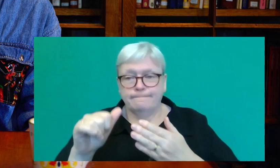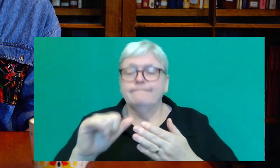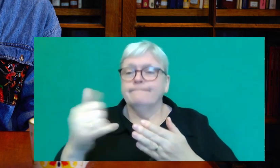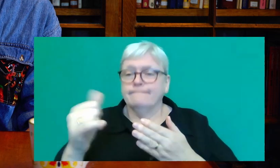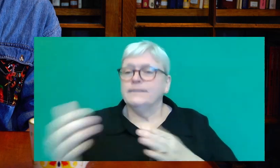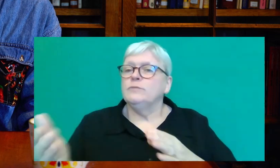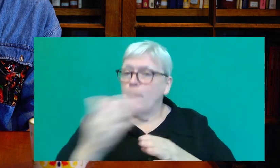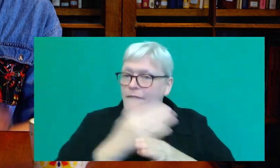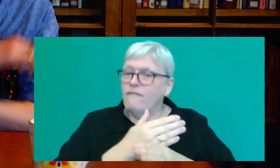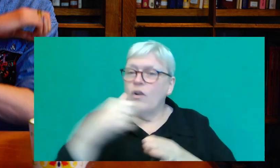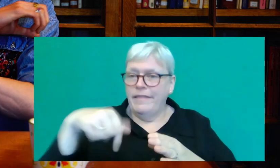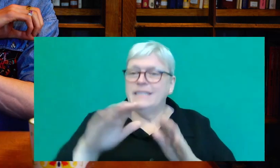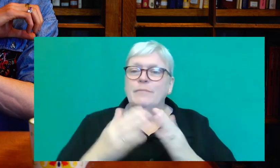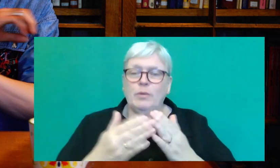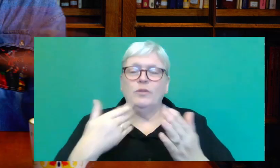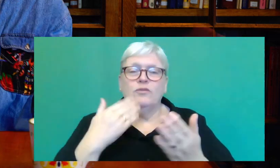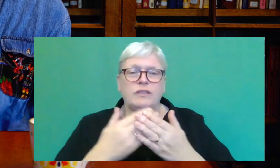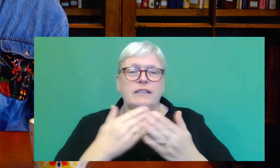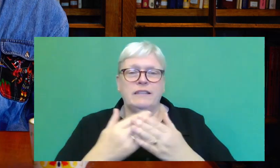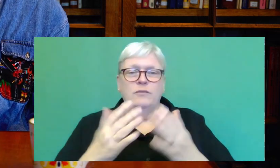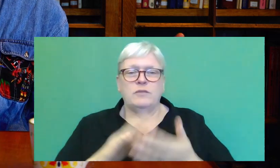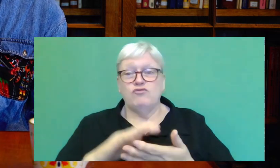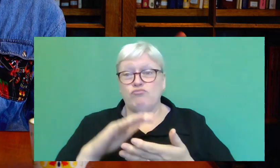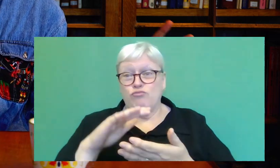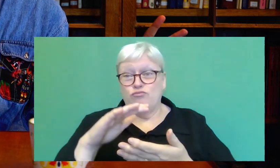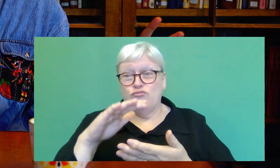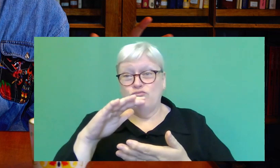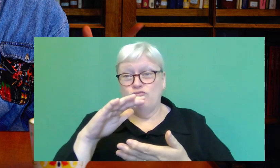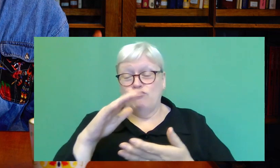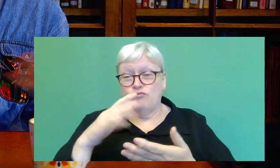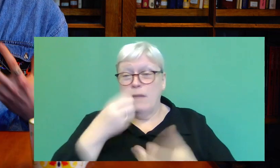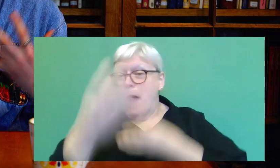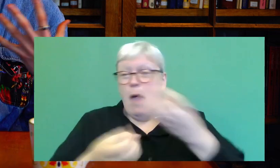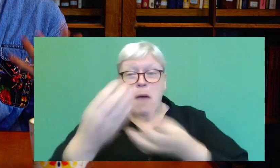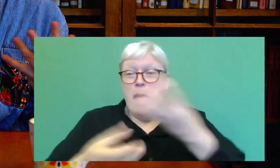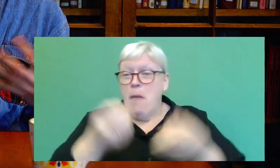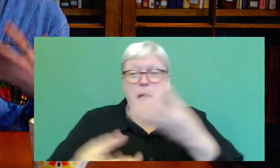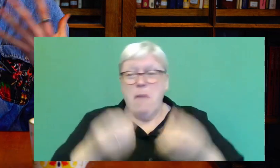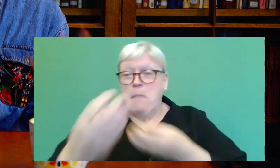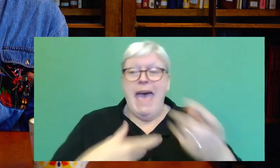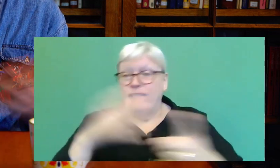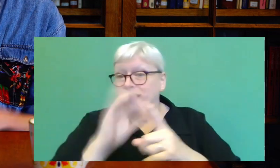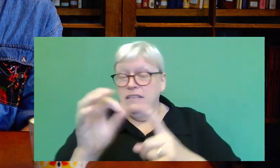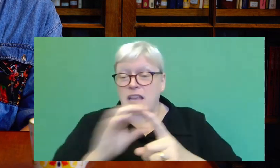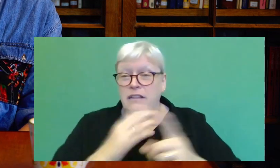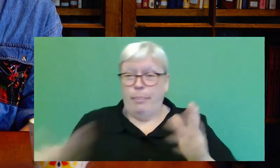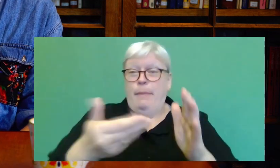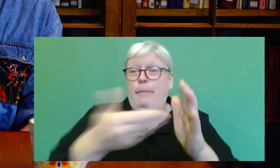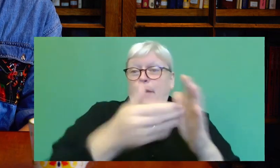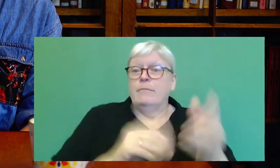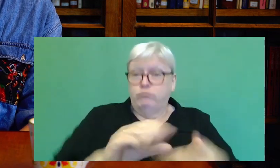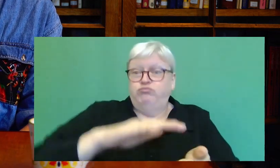book was a bit more voluminous, and it just gave everything, every detail, every thought, every fragment, because it was fleshier, it was angstier, it was